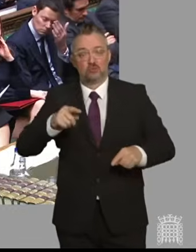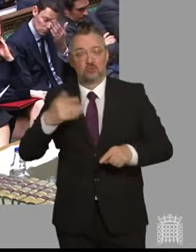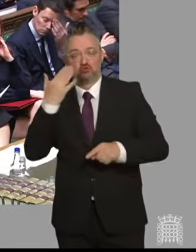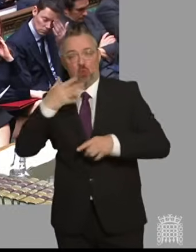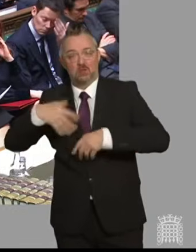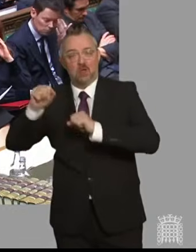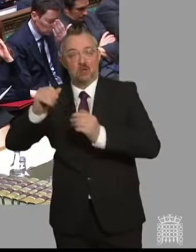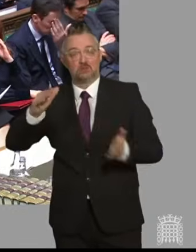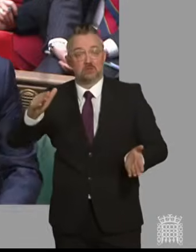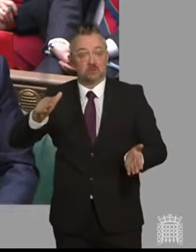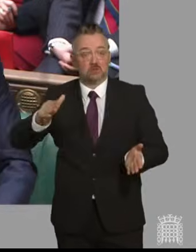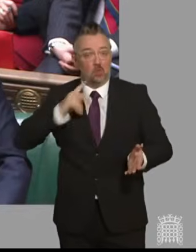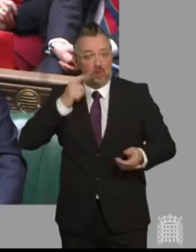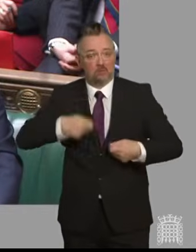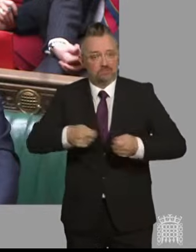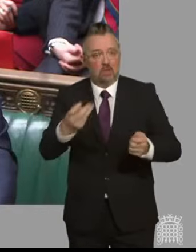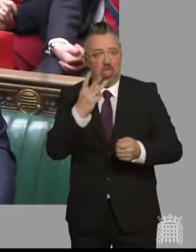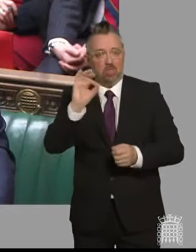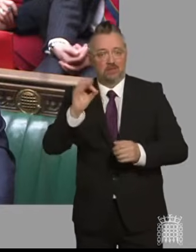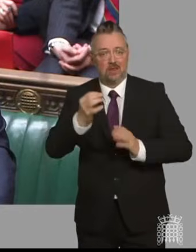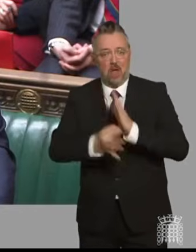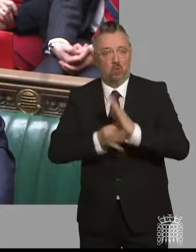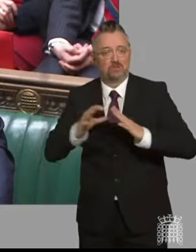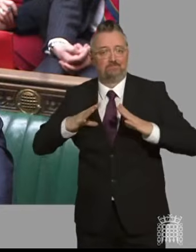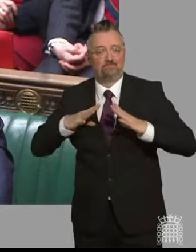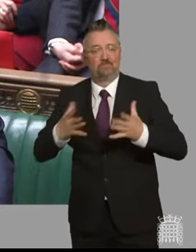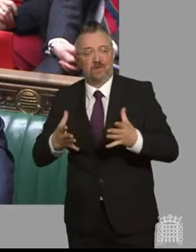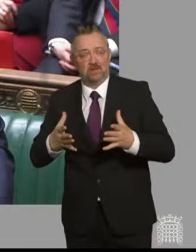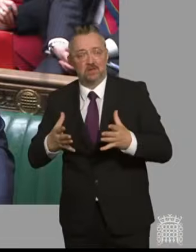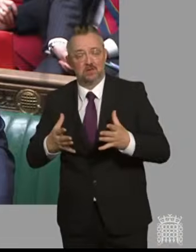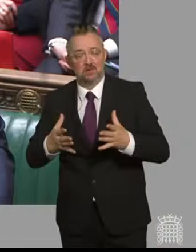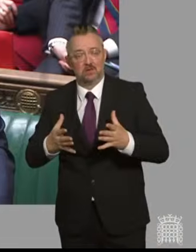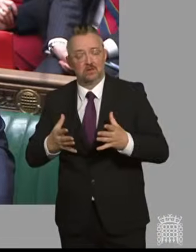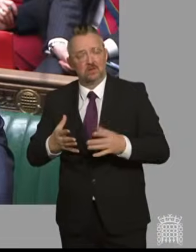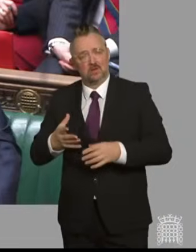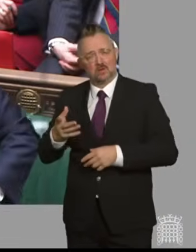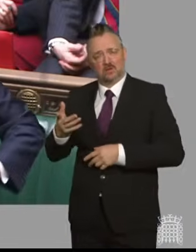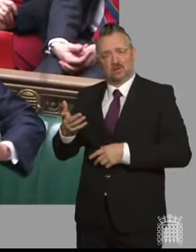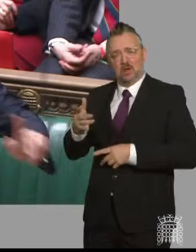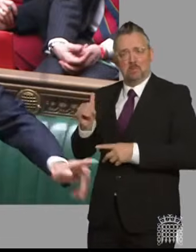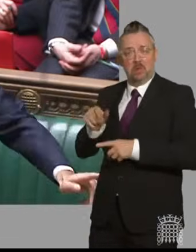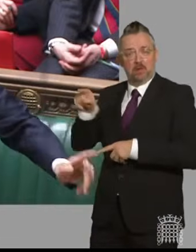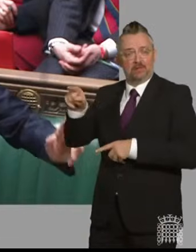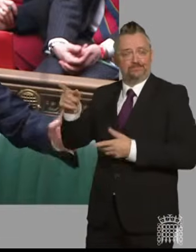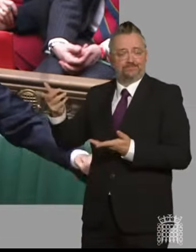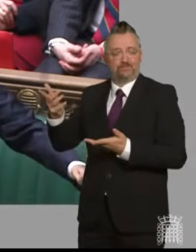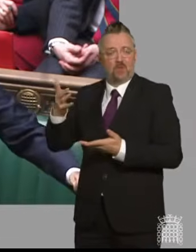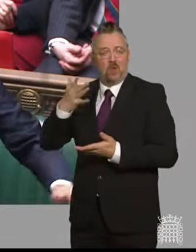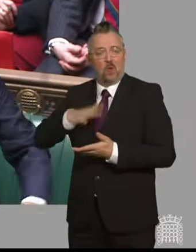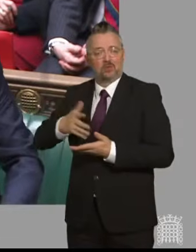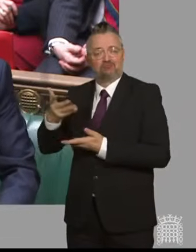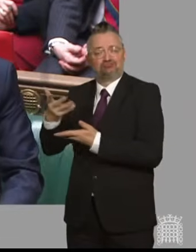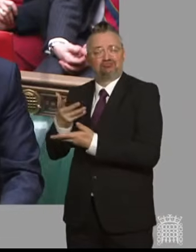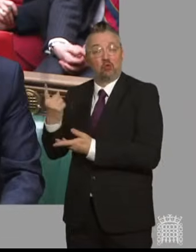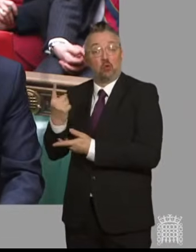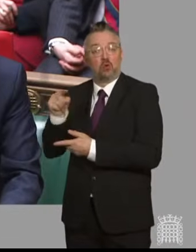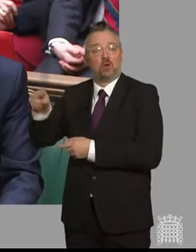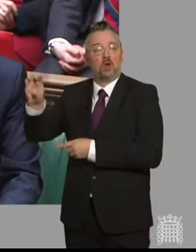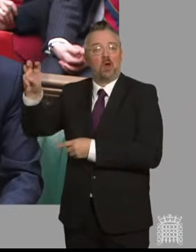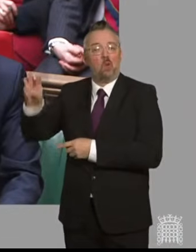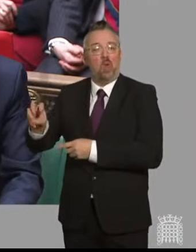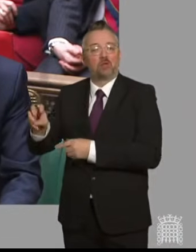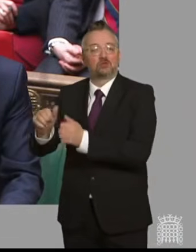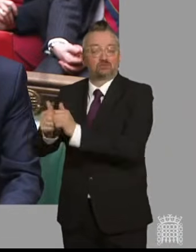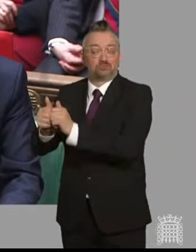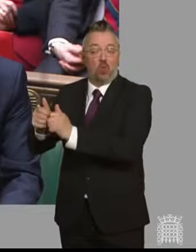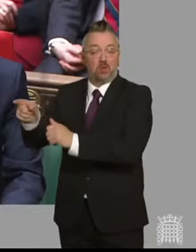Lady is, perhaps she might want to have a conversation with her Welsh Labour colleagues, who have been given the funding to deliver